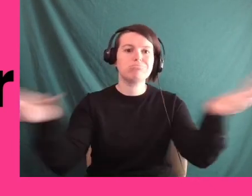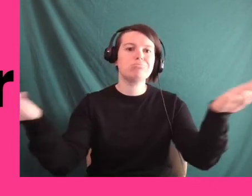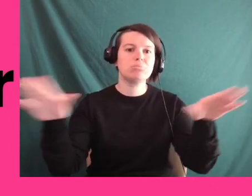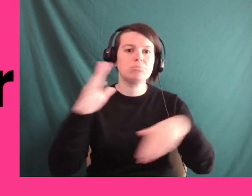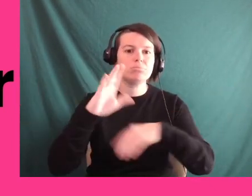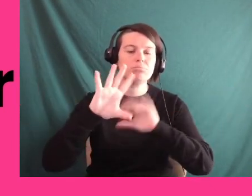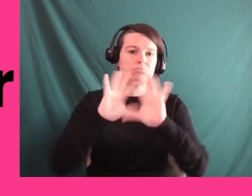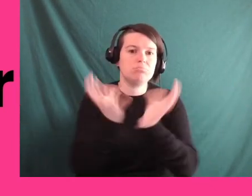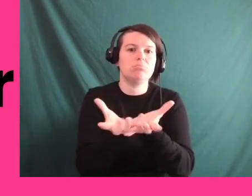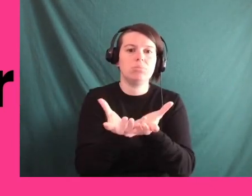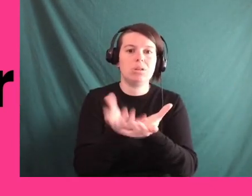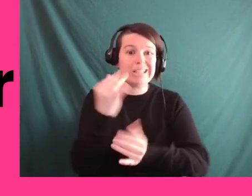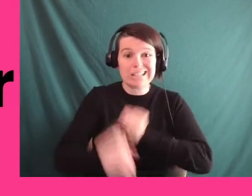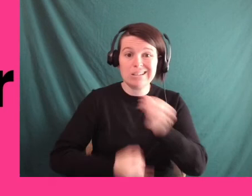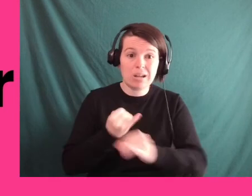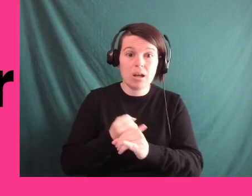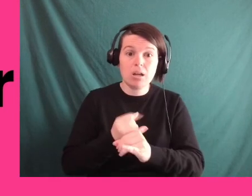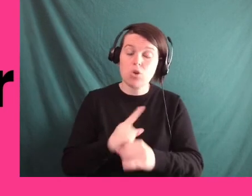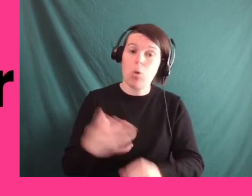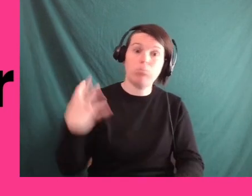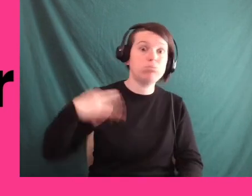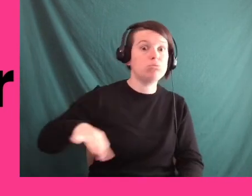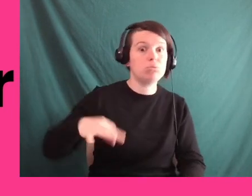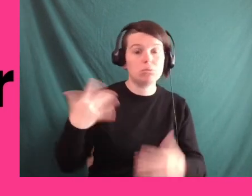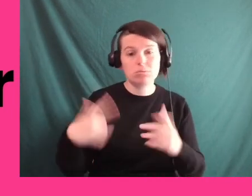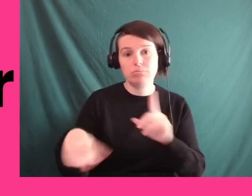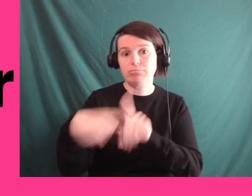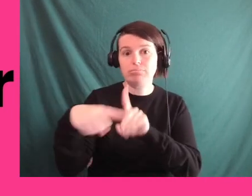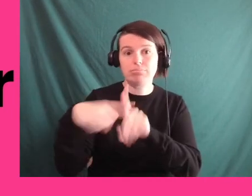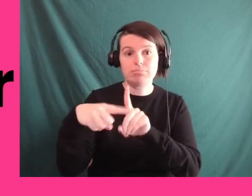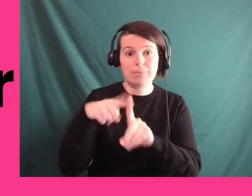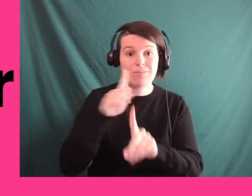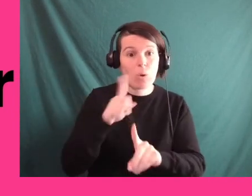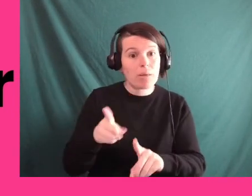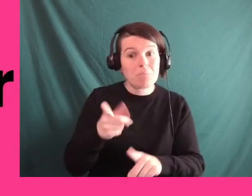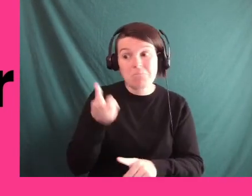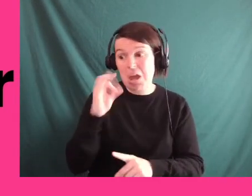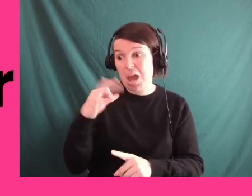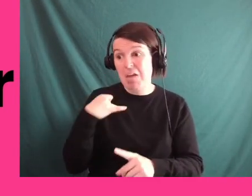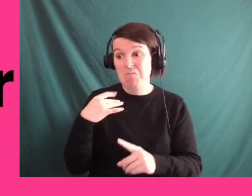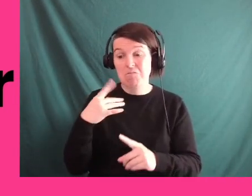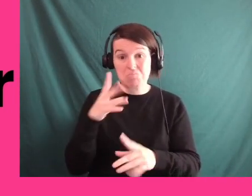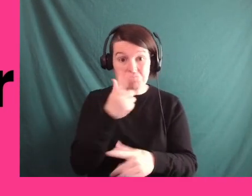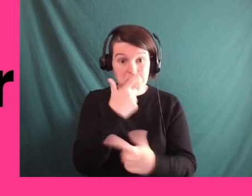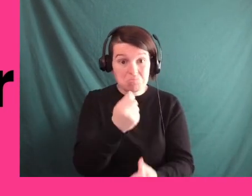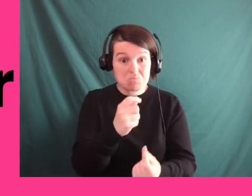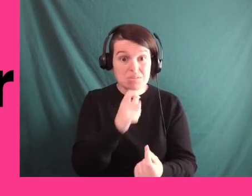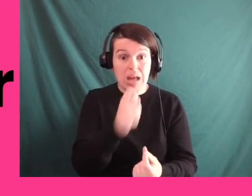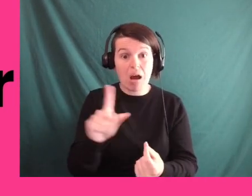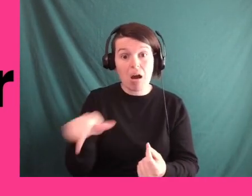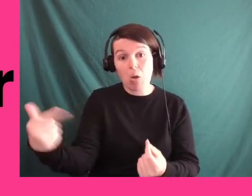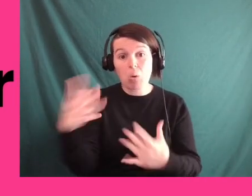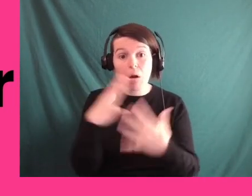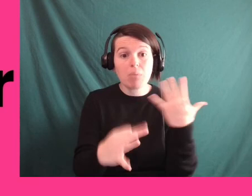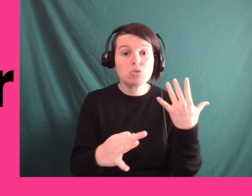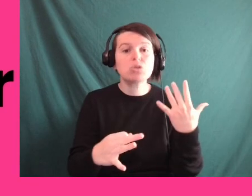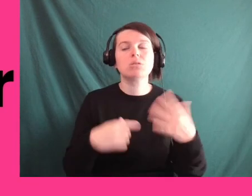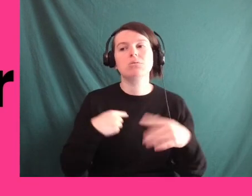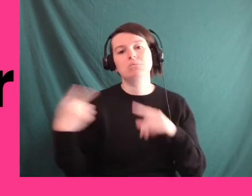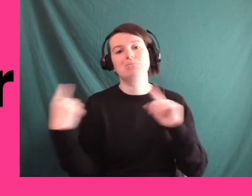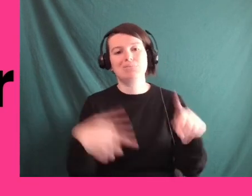is huge bonus points for them. So if you are interested and don't have other options, I would consider going to their website.